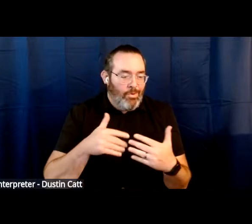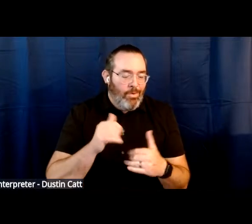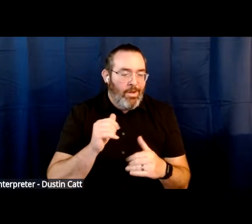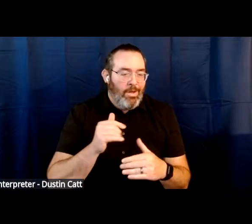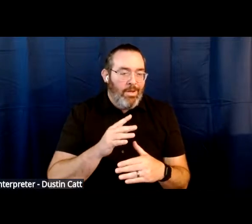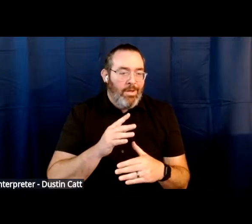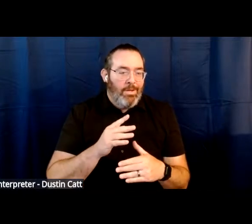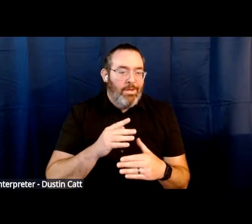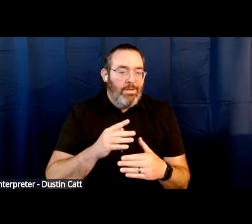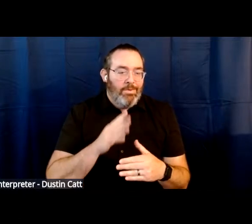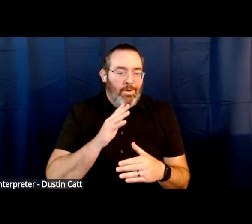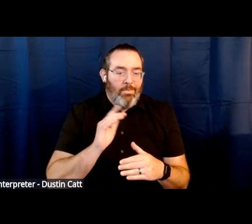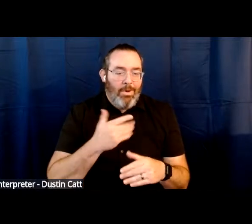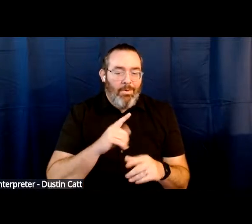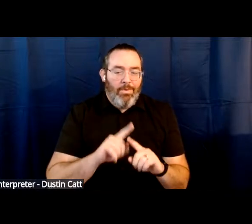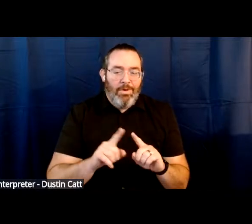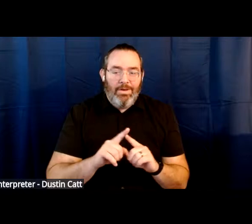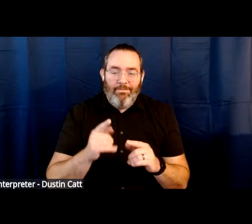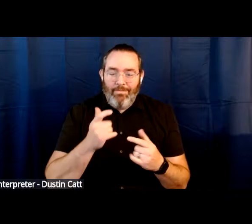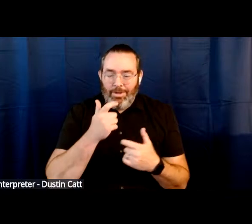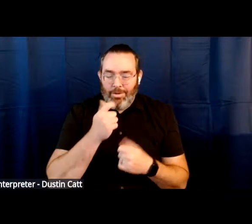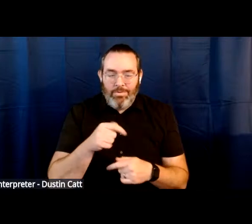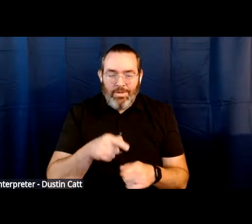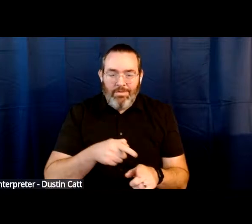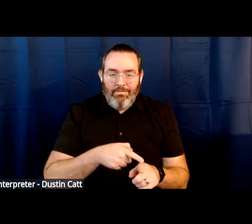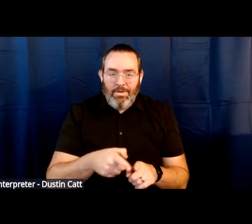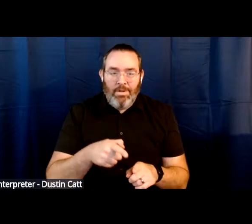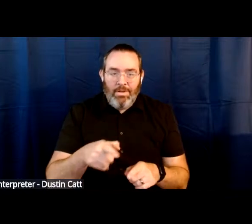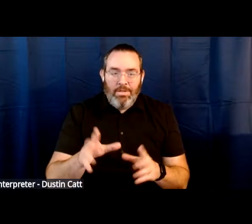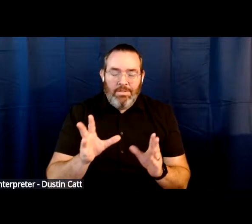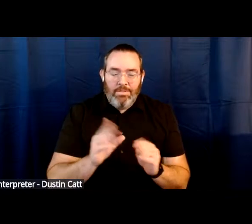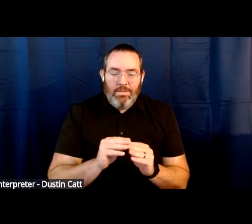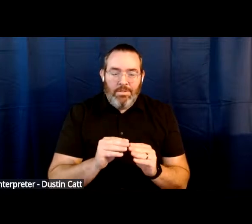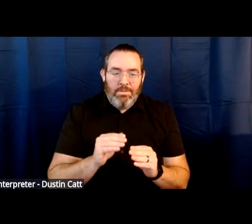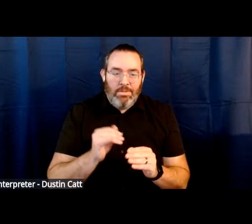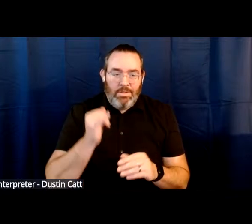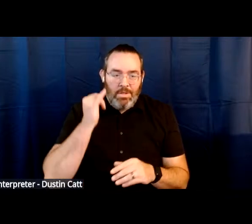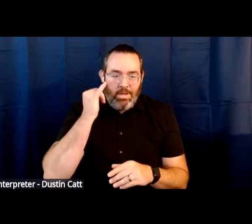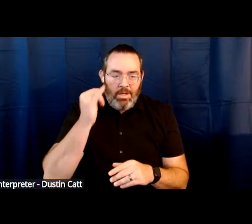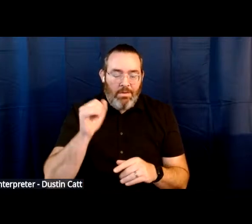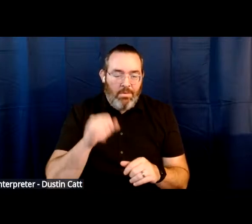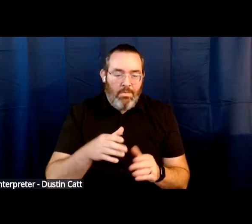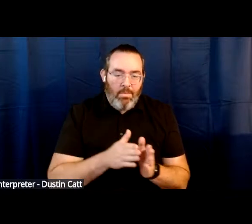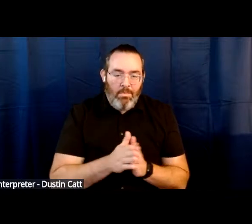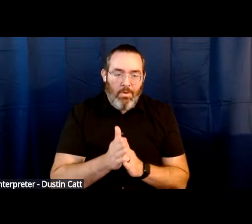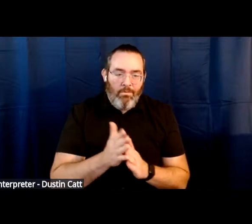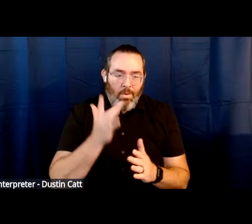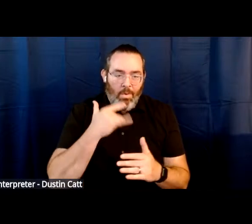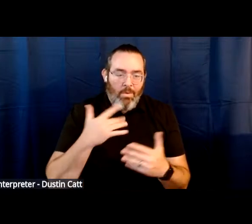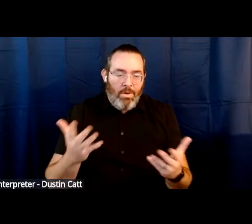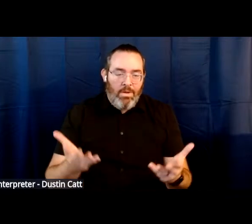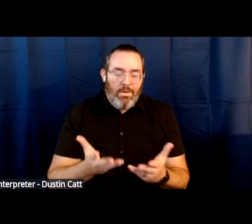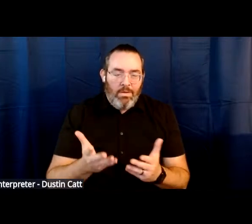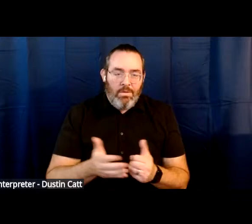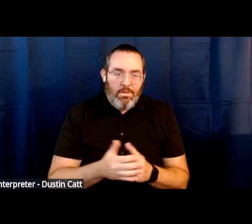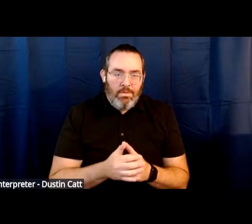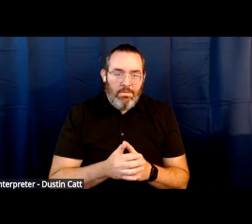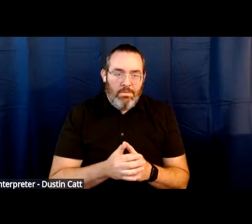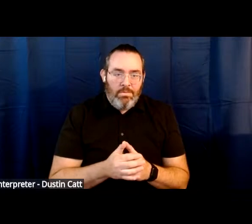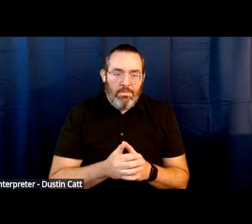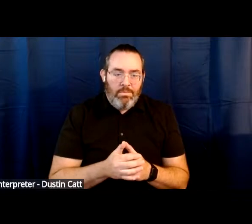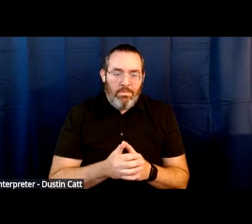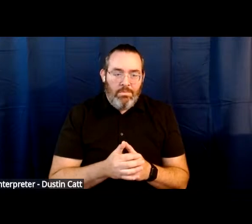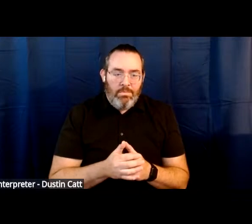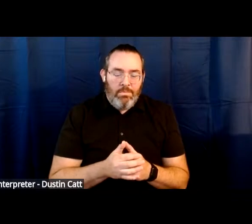different interests in this field. I think this session, the idea was to motivate, why are we all here? Sometimes, you're buried